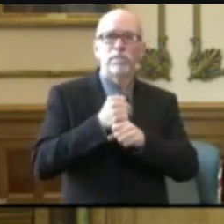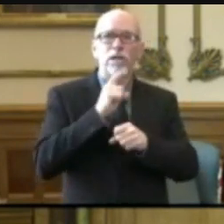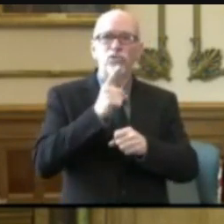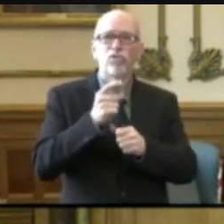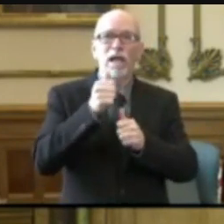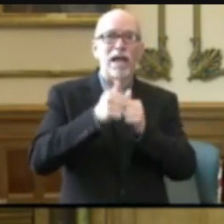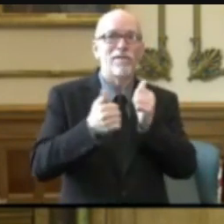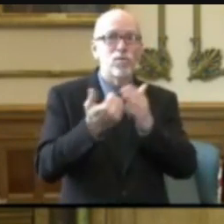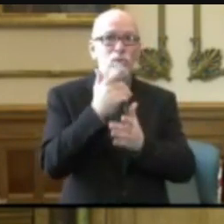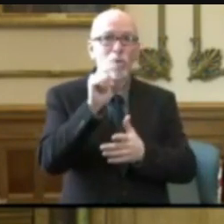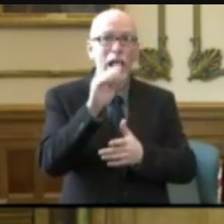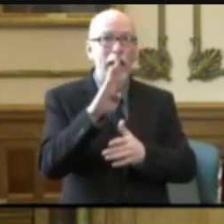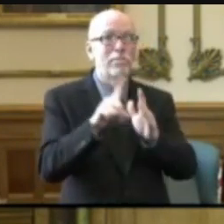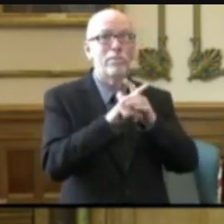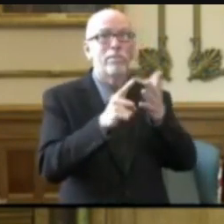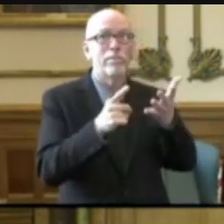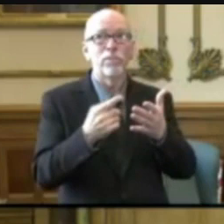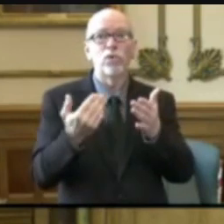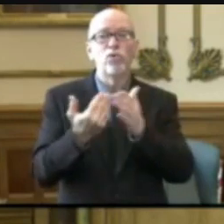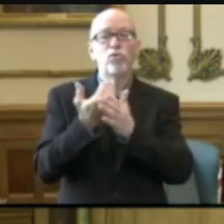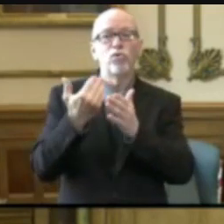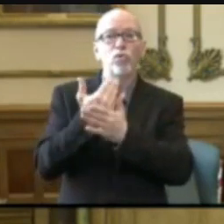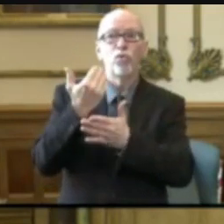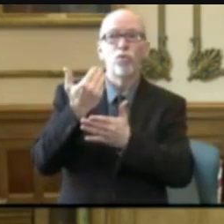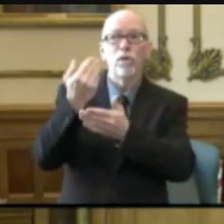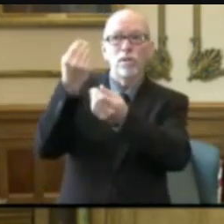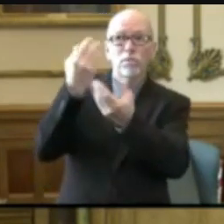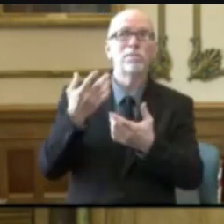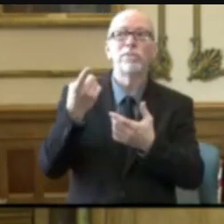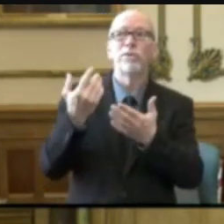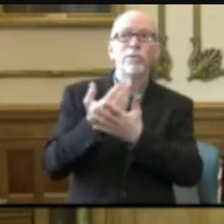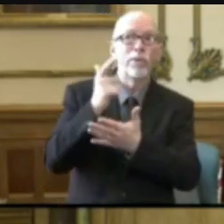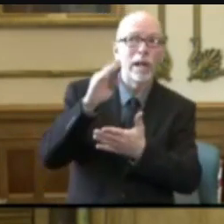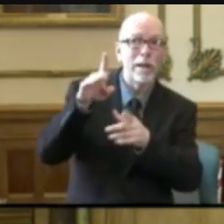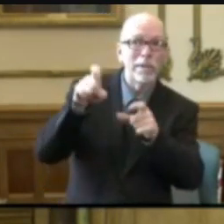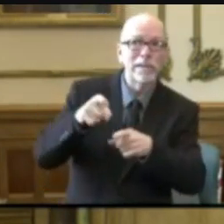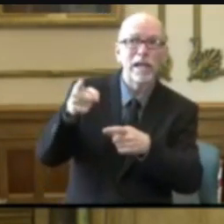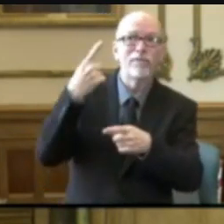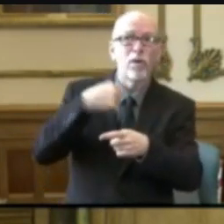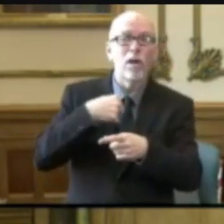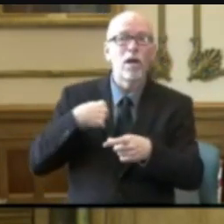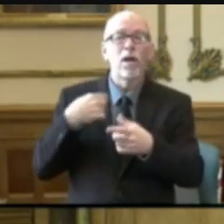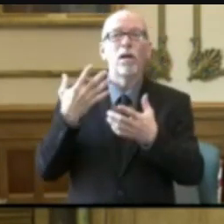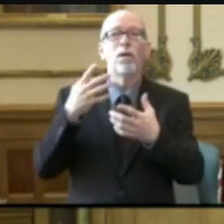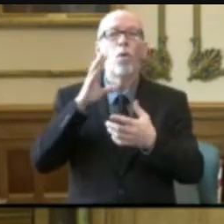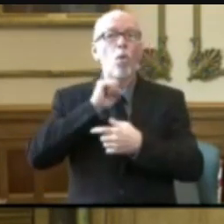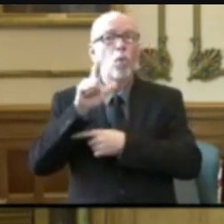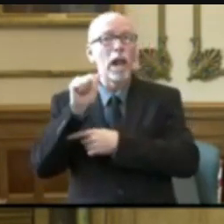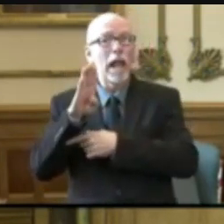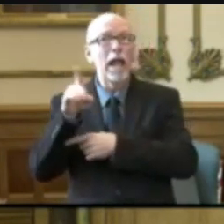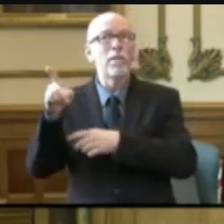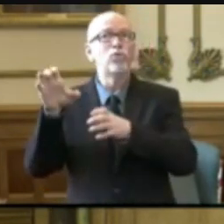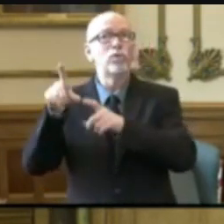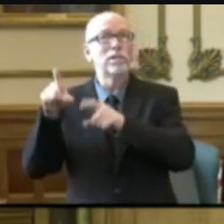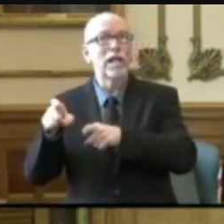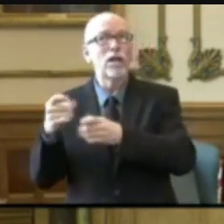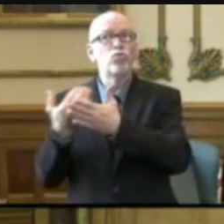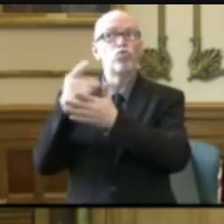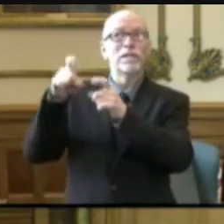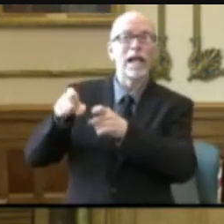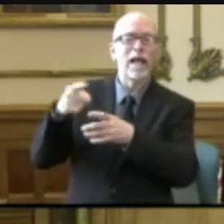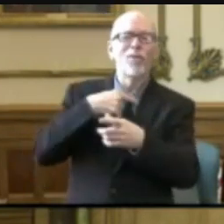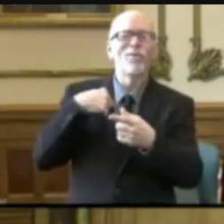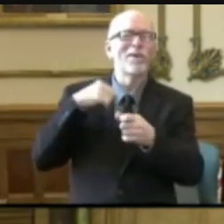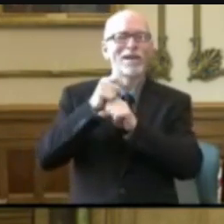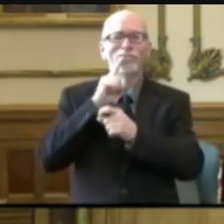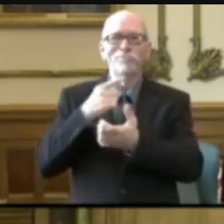new lab comes on, as every new feed comes in from that's testing for us or an old lab that's doing a new test, that we get all of